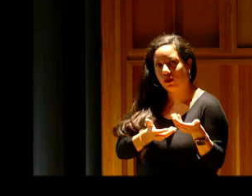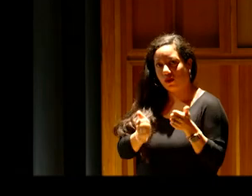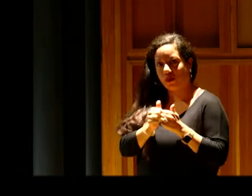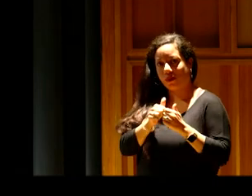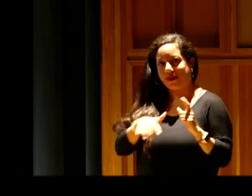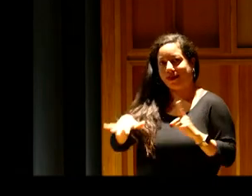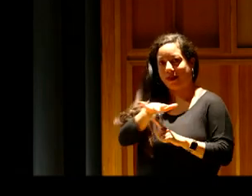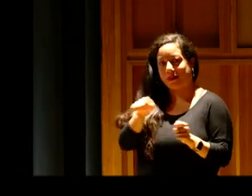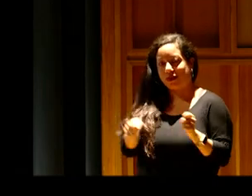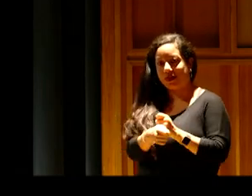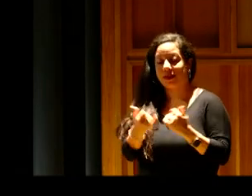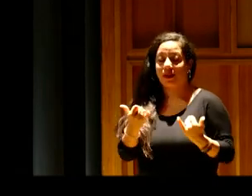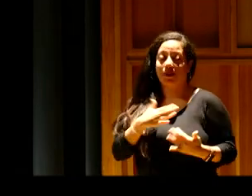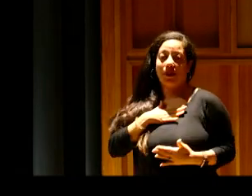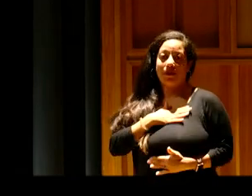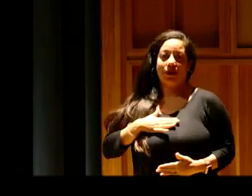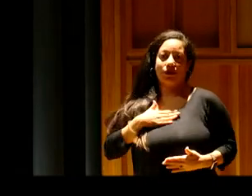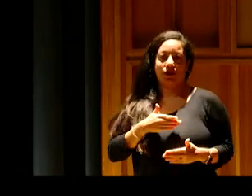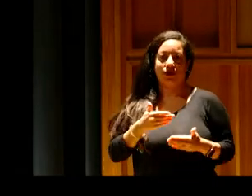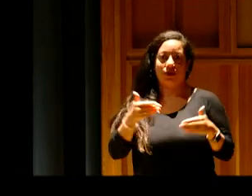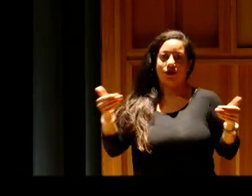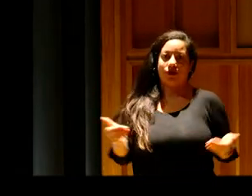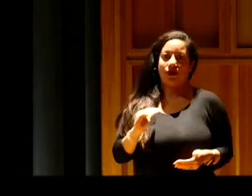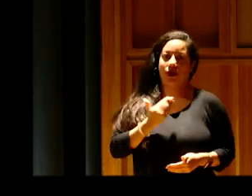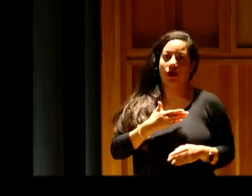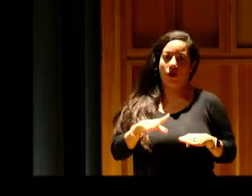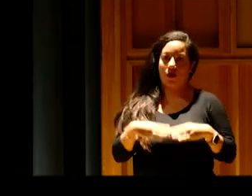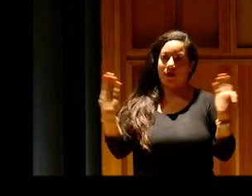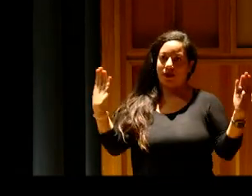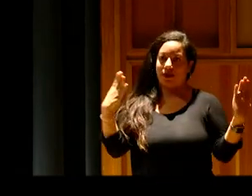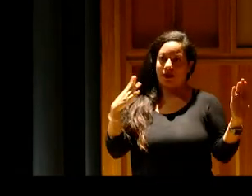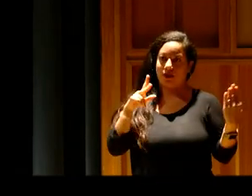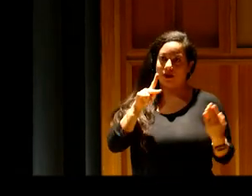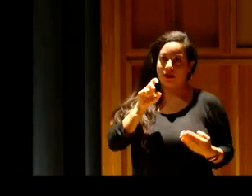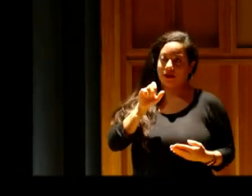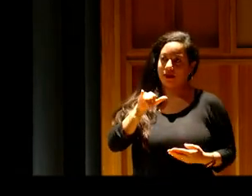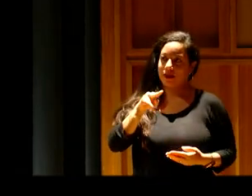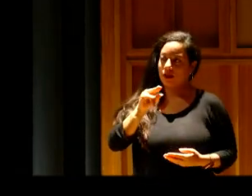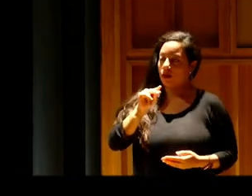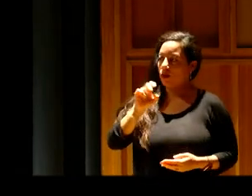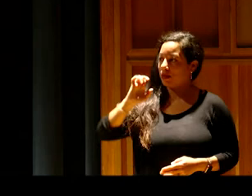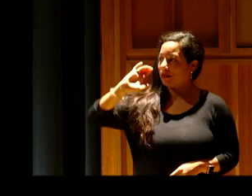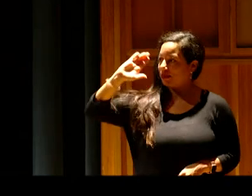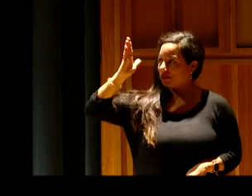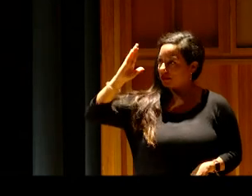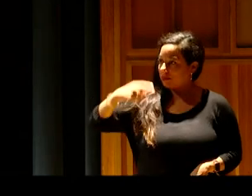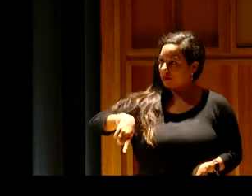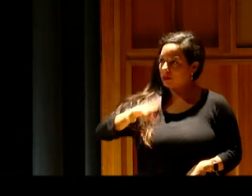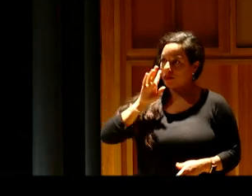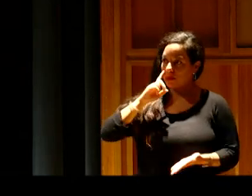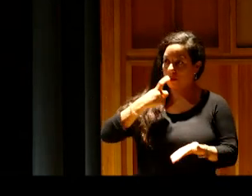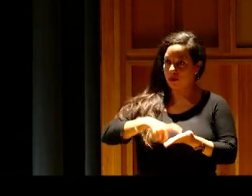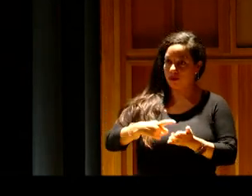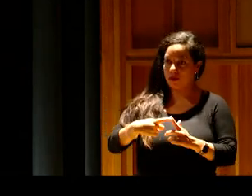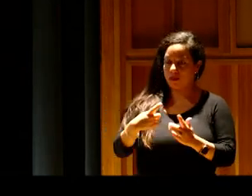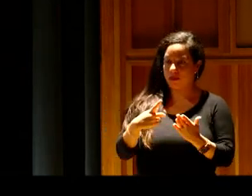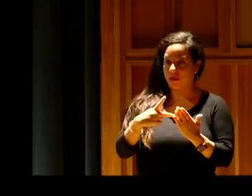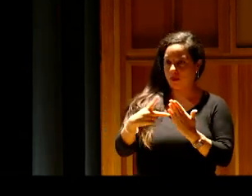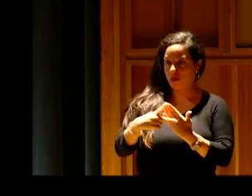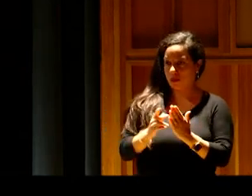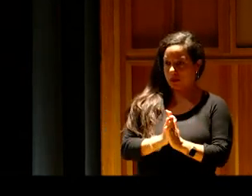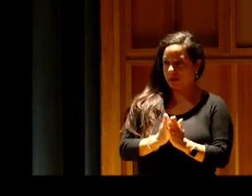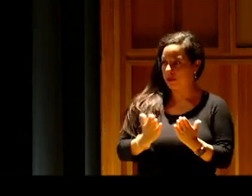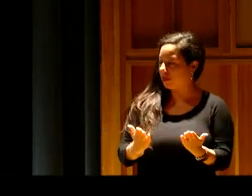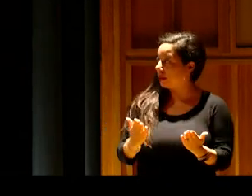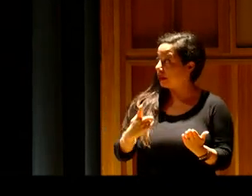It's now my pleasure to introduce our opening keynote speaker, and you will notice from the program that he